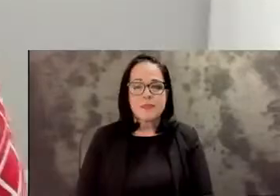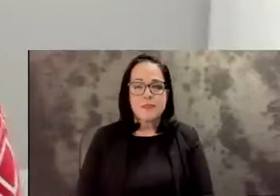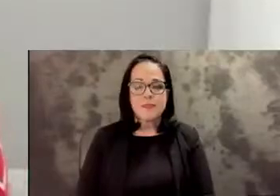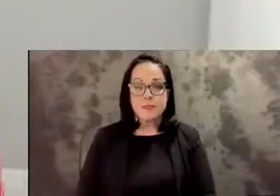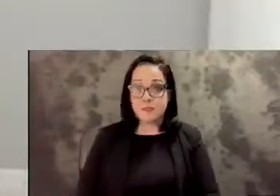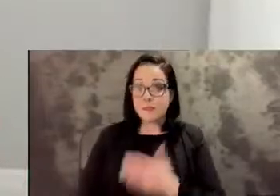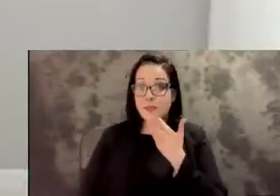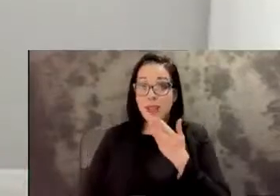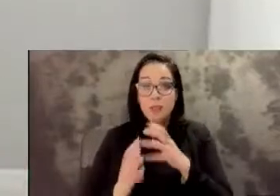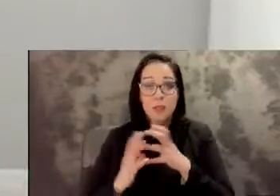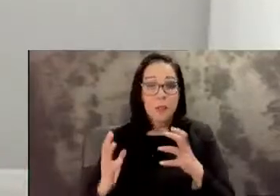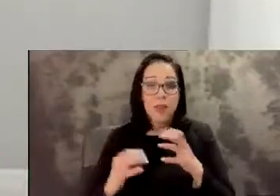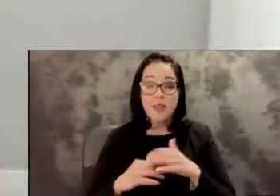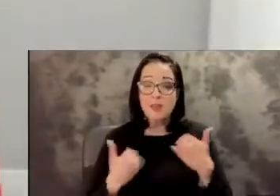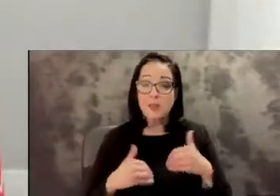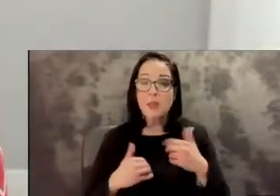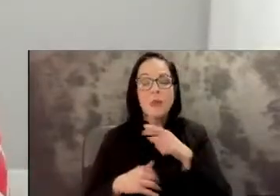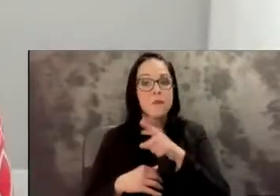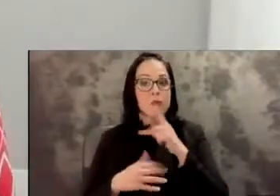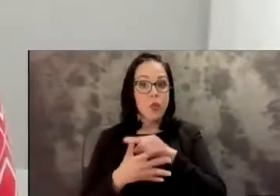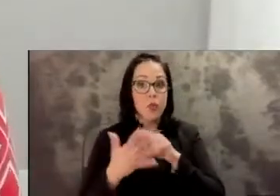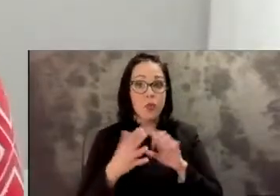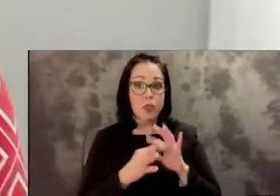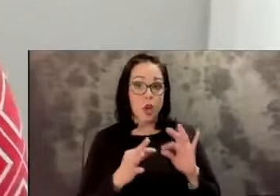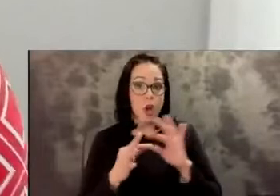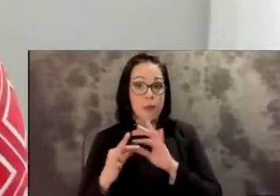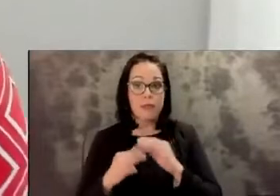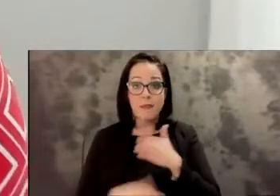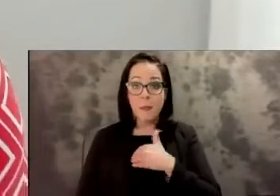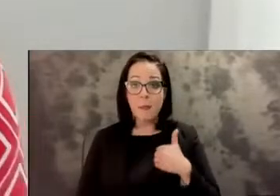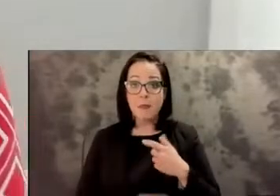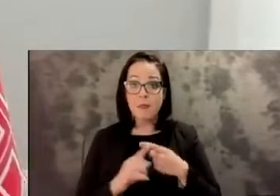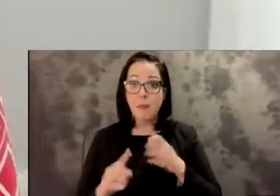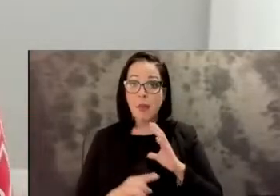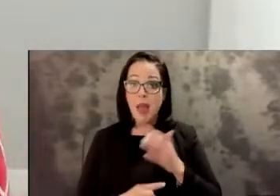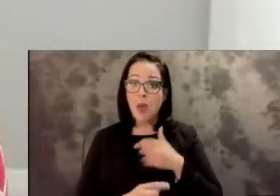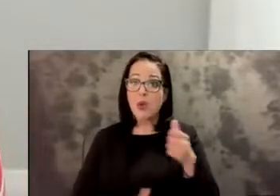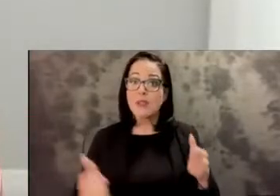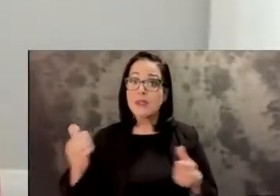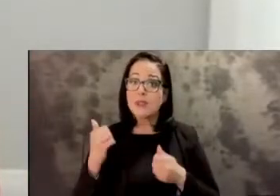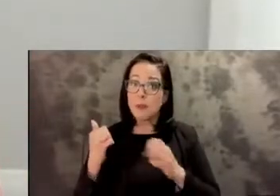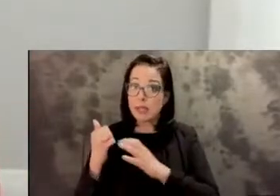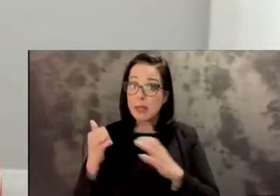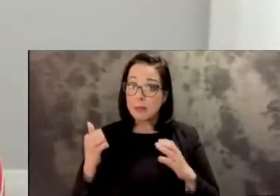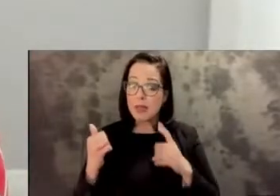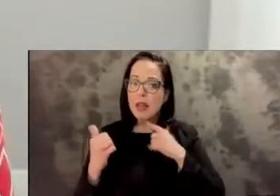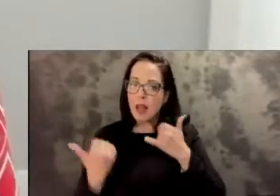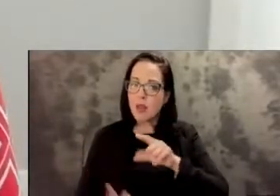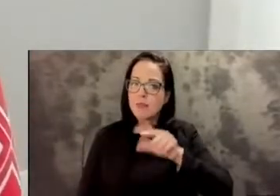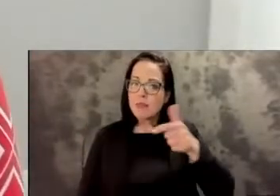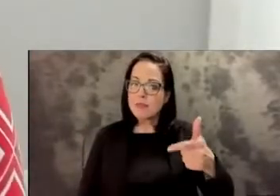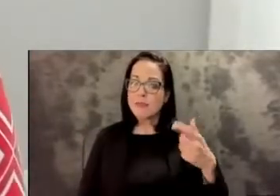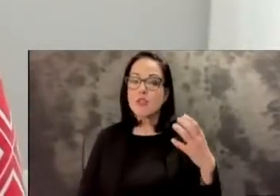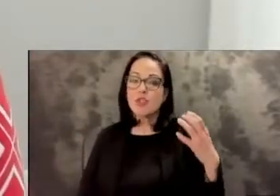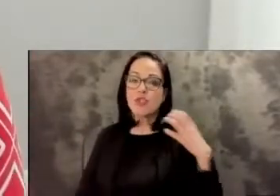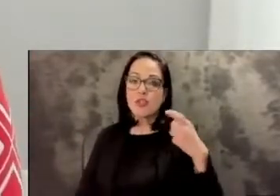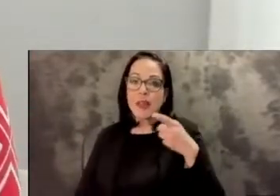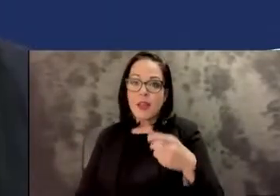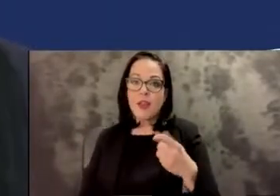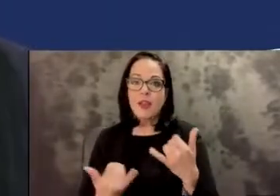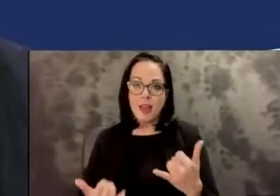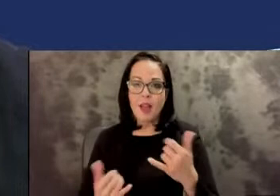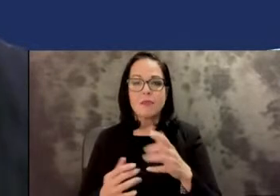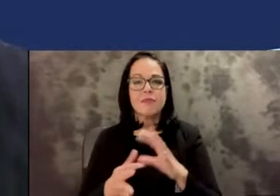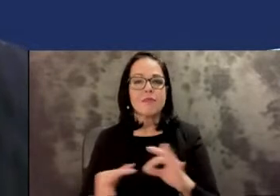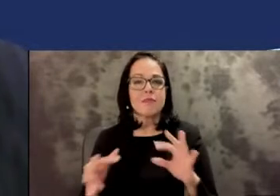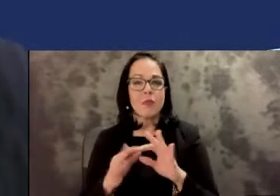Thank you so much. So those are the comments from members of our subcommittee. I will hand it back over to Madam Chair to open up discussion to the bar. Thank you